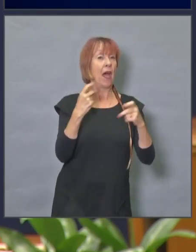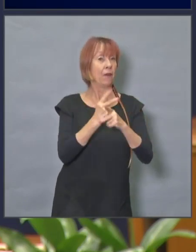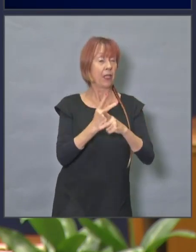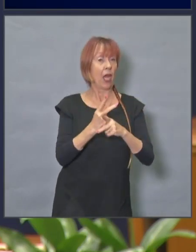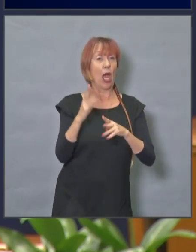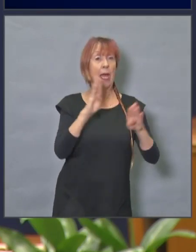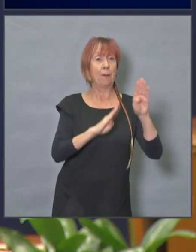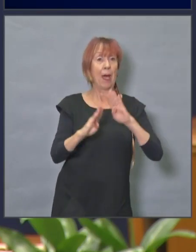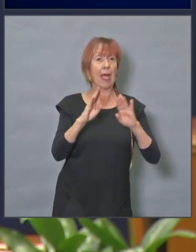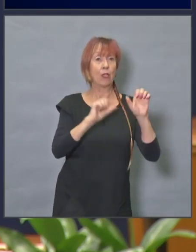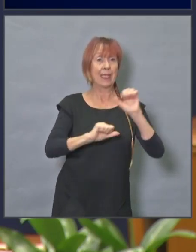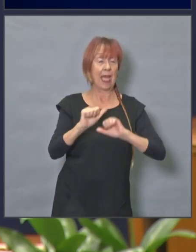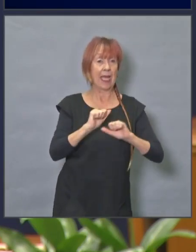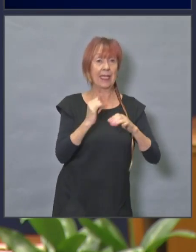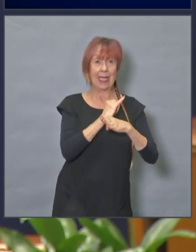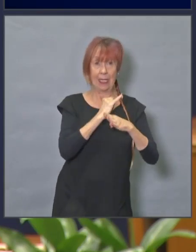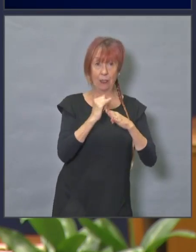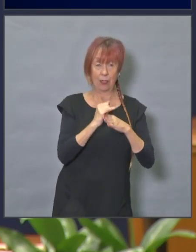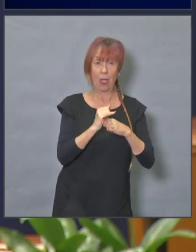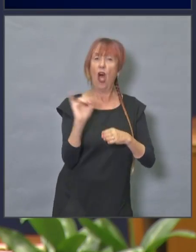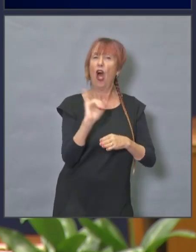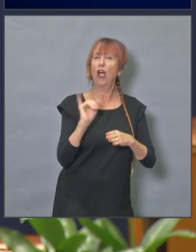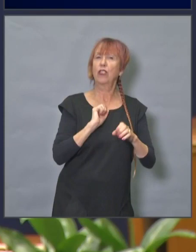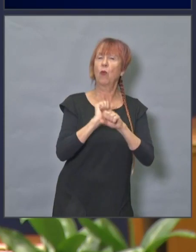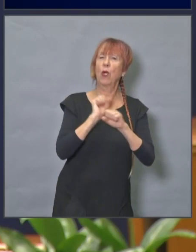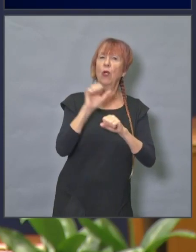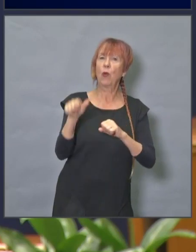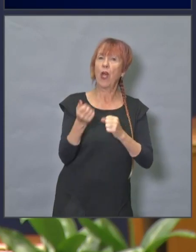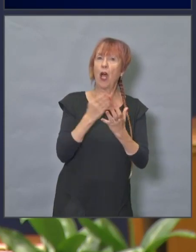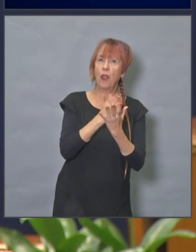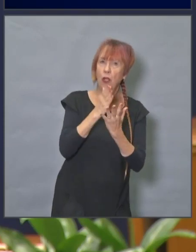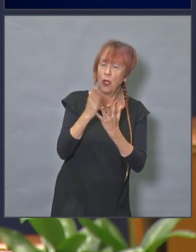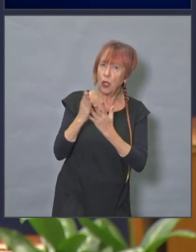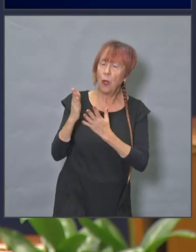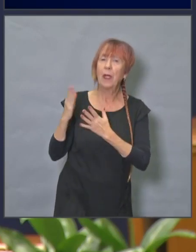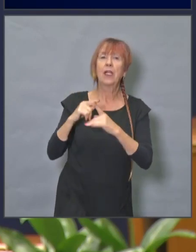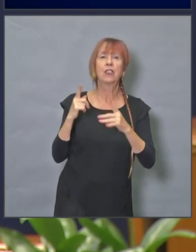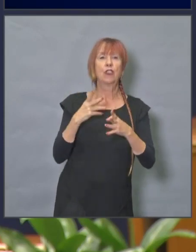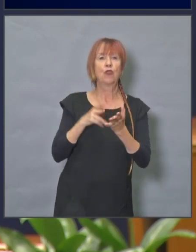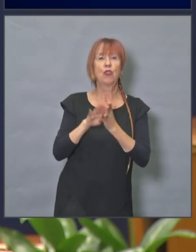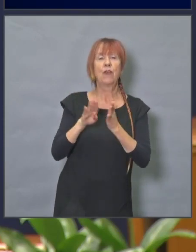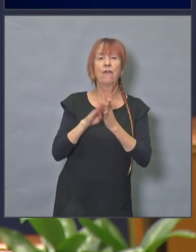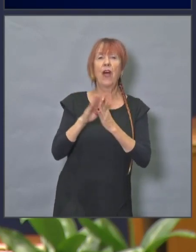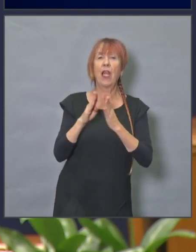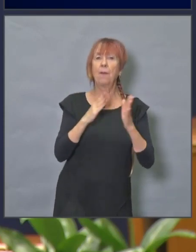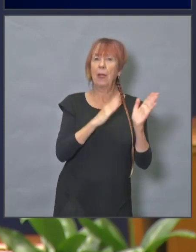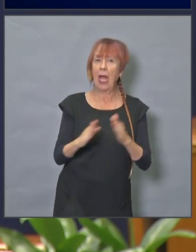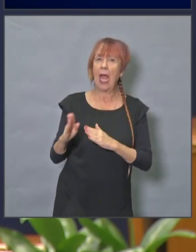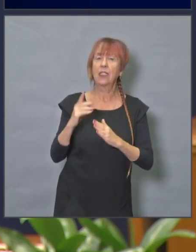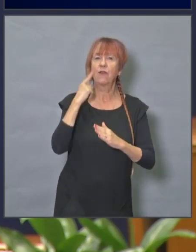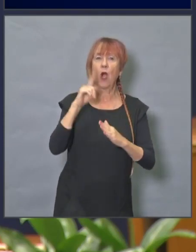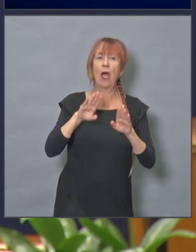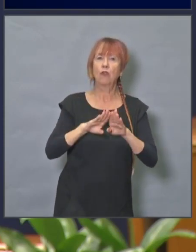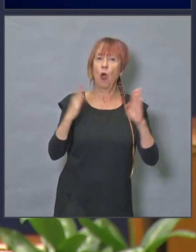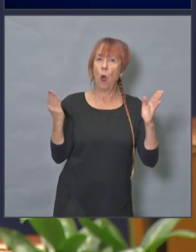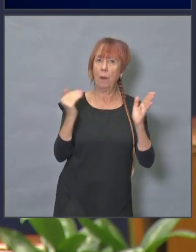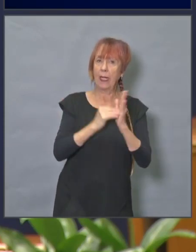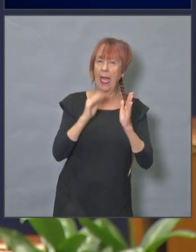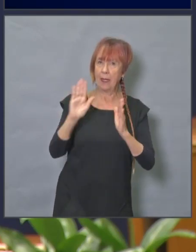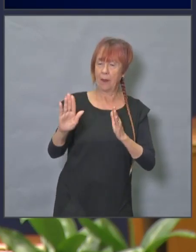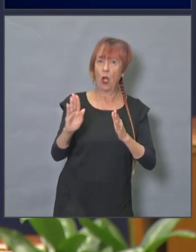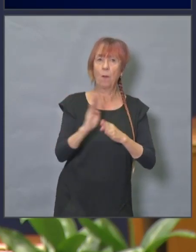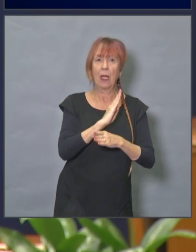are also working with many other sectors to develop roadmaps for the safe reopening of their businesses and organizations,